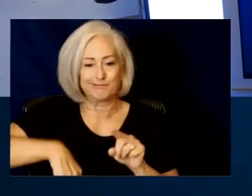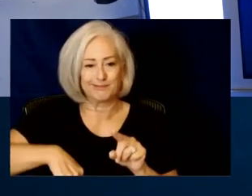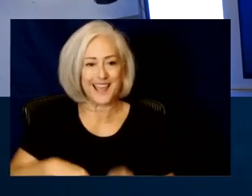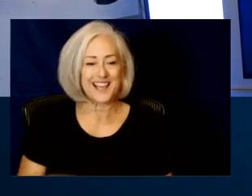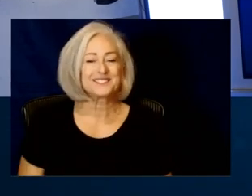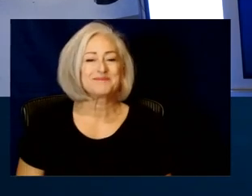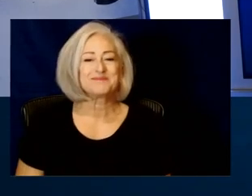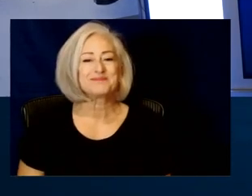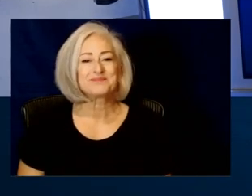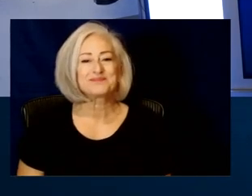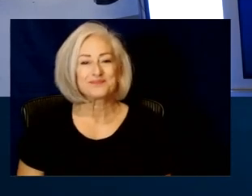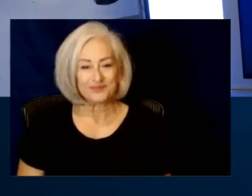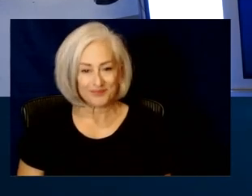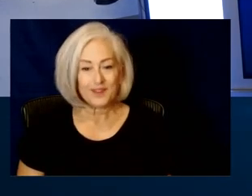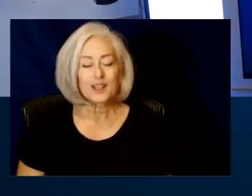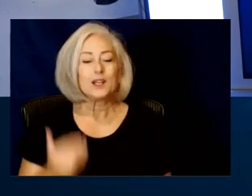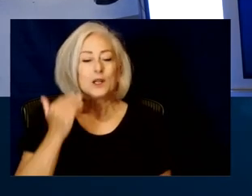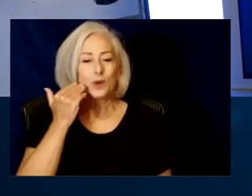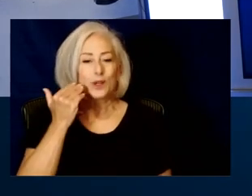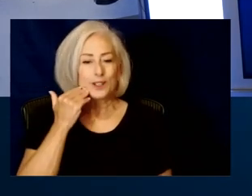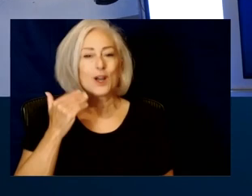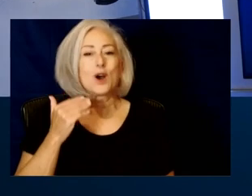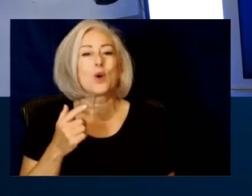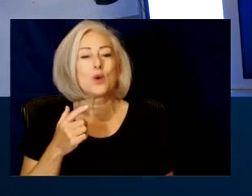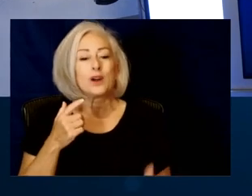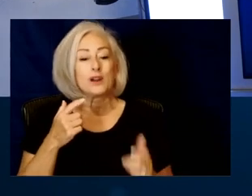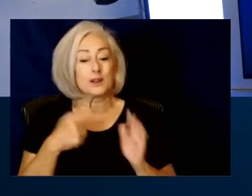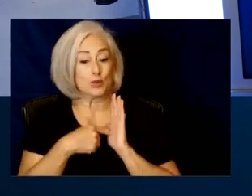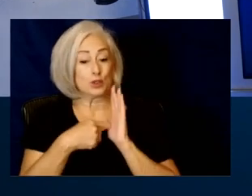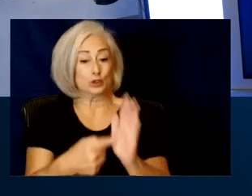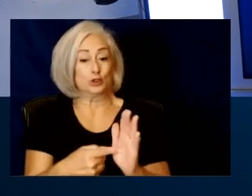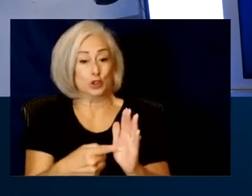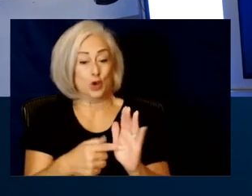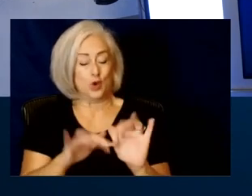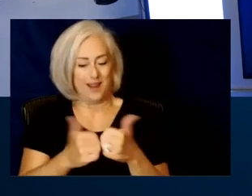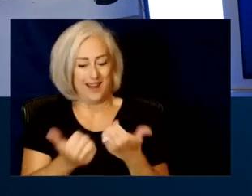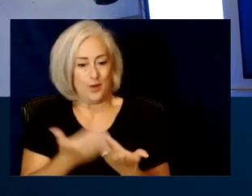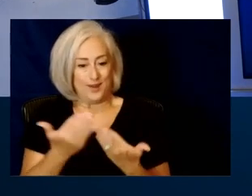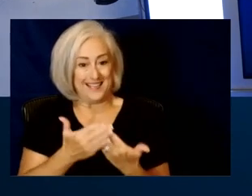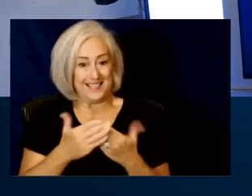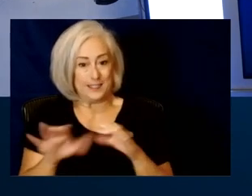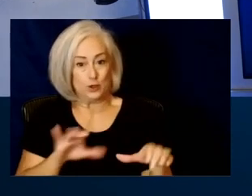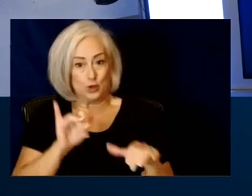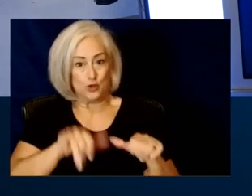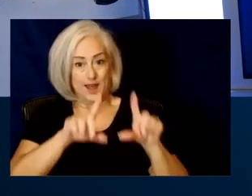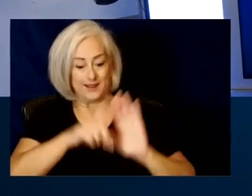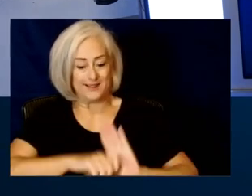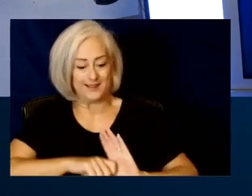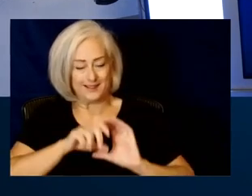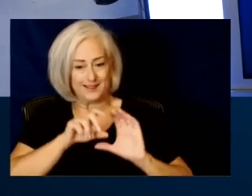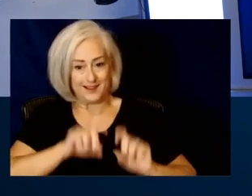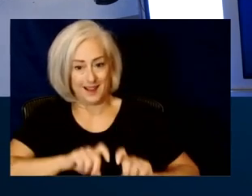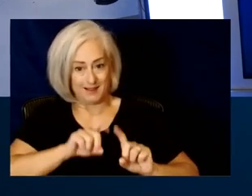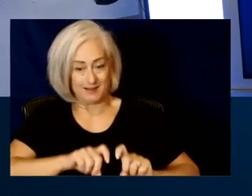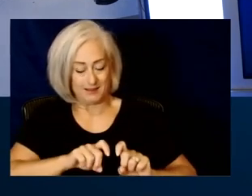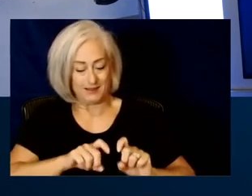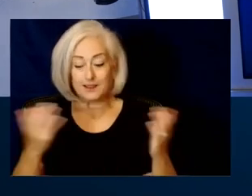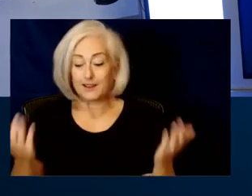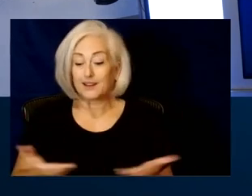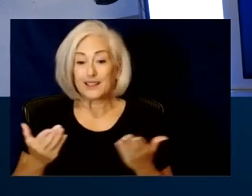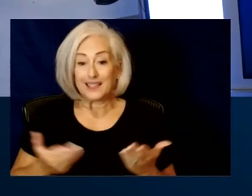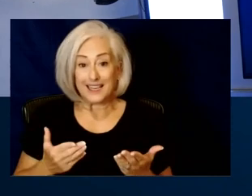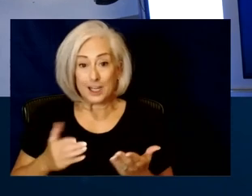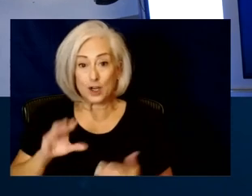for lung cancer as promised. We're going to show you how easy it is. Joining us from the medical pavilion here at the health system is